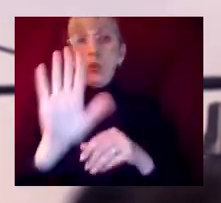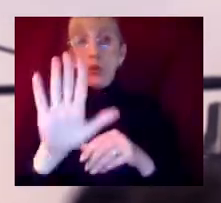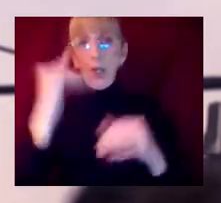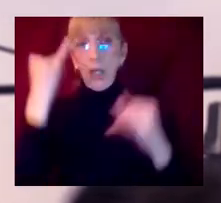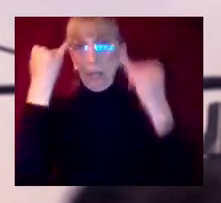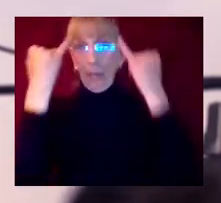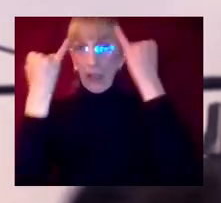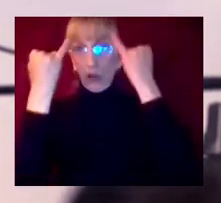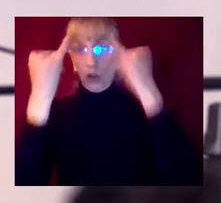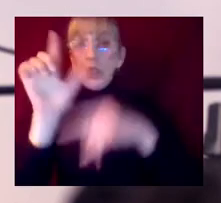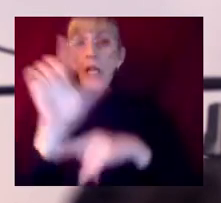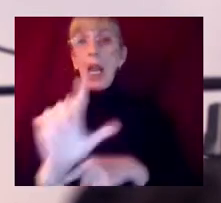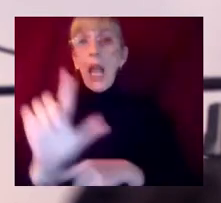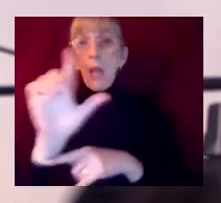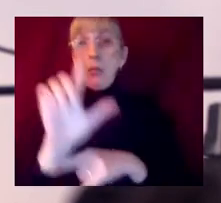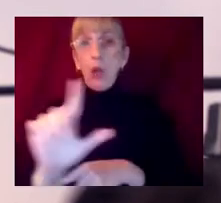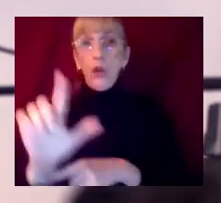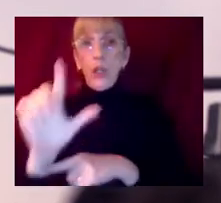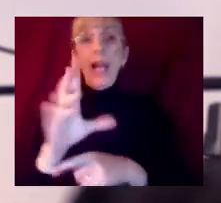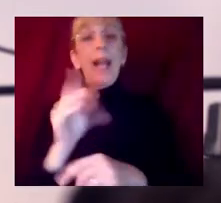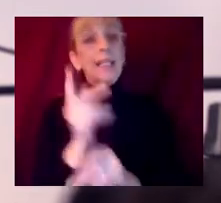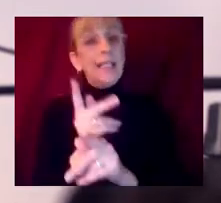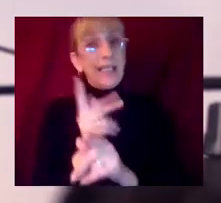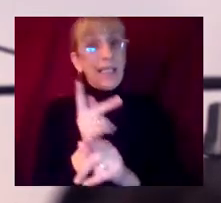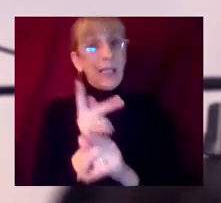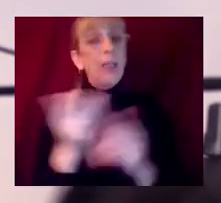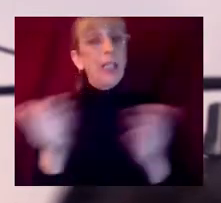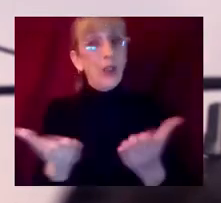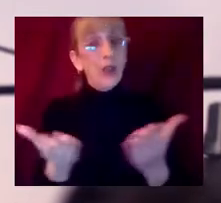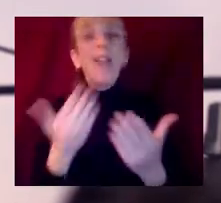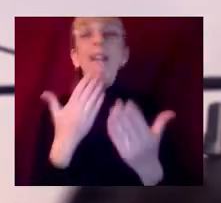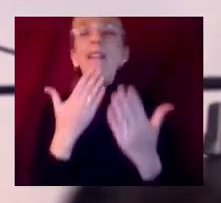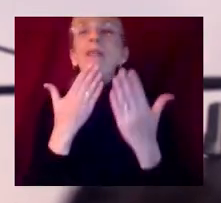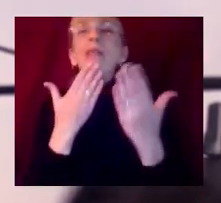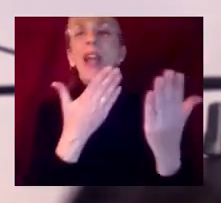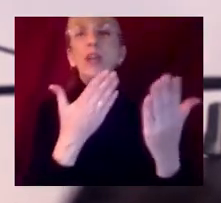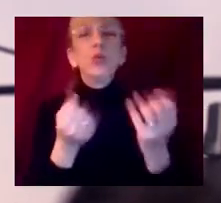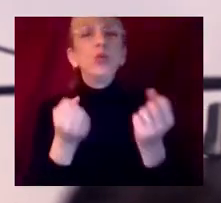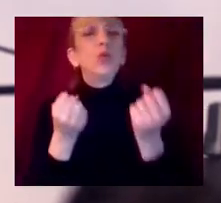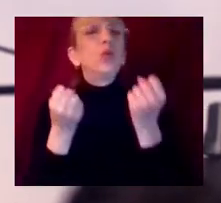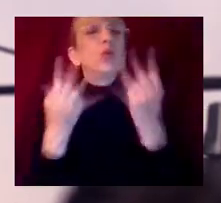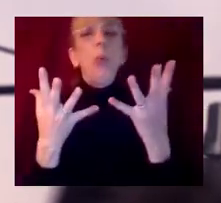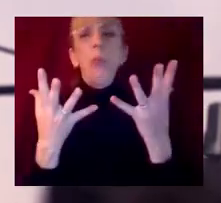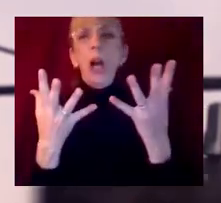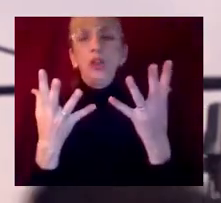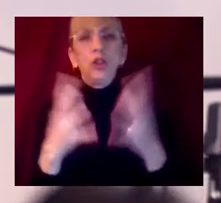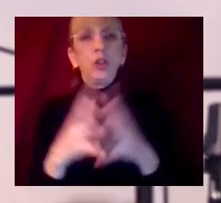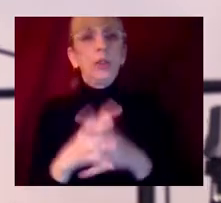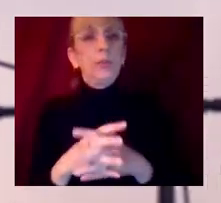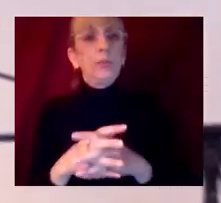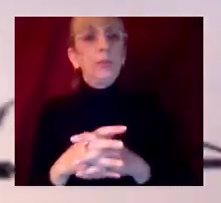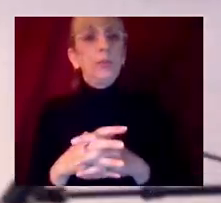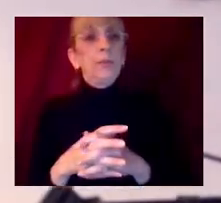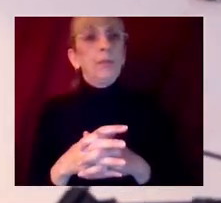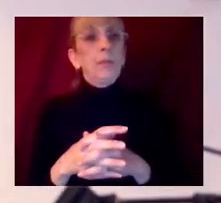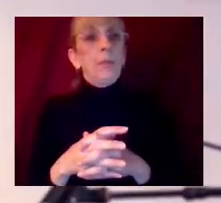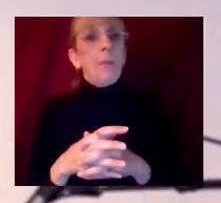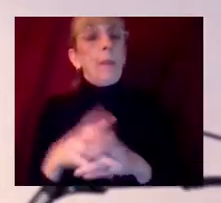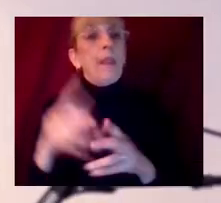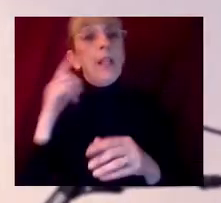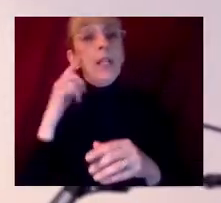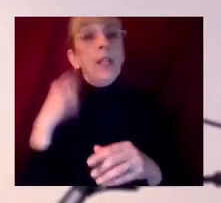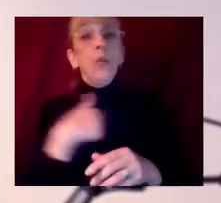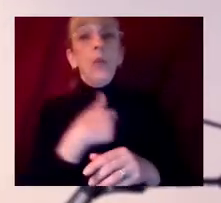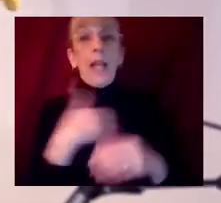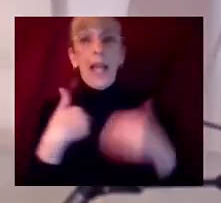Library and to keep here. And so thank you so much. I think we have folks that have that